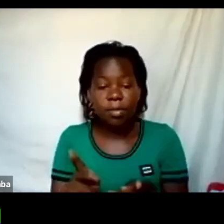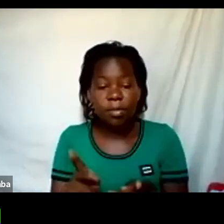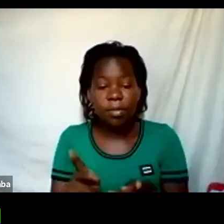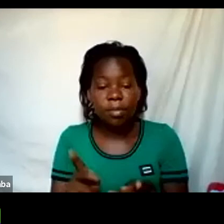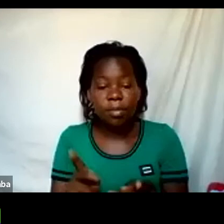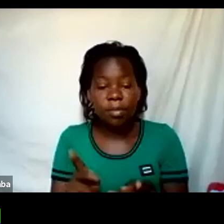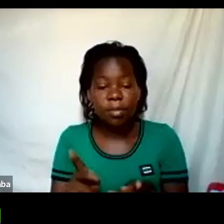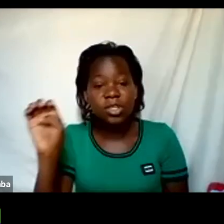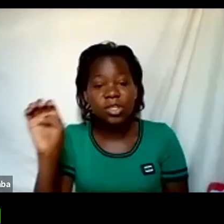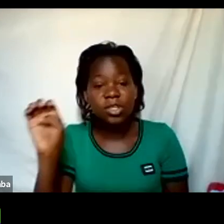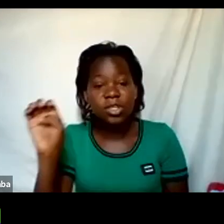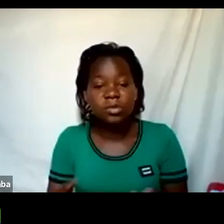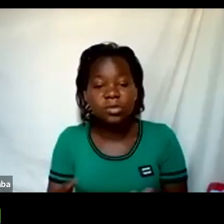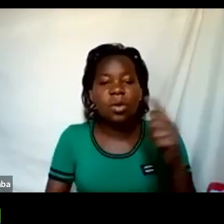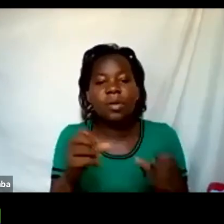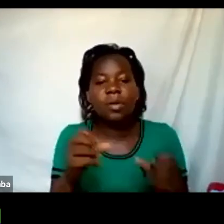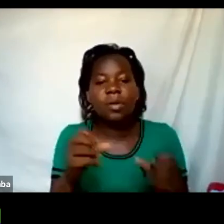Matuga Ram, Mark Weberle,